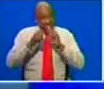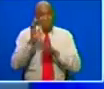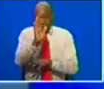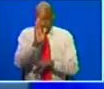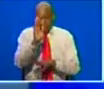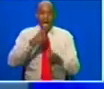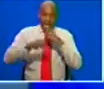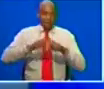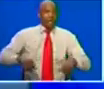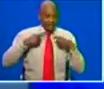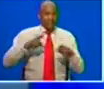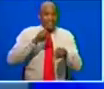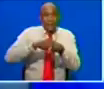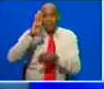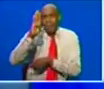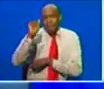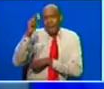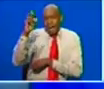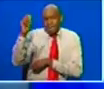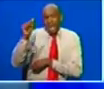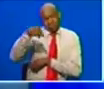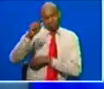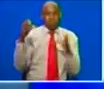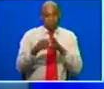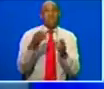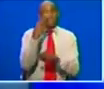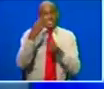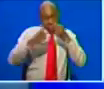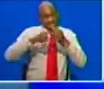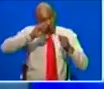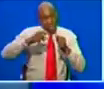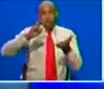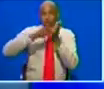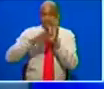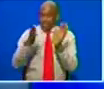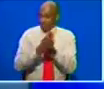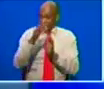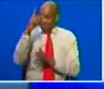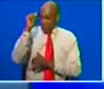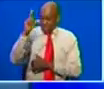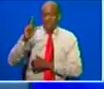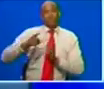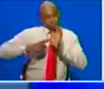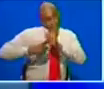league. This is after Bamba Sports signed a 36 million shillings contract with KPL to broadcast